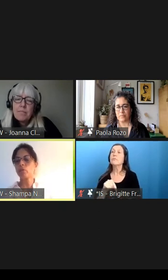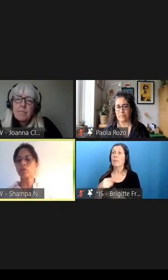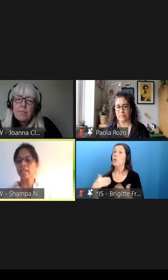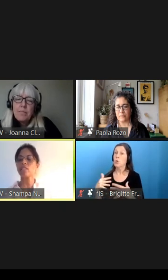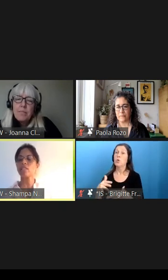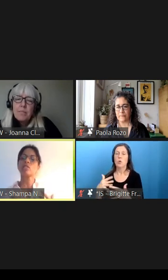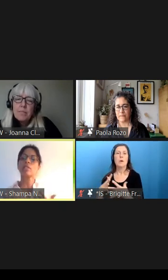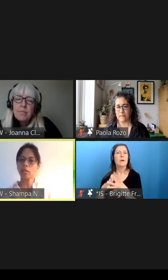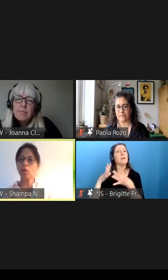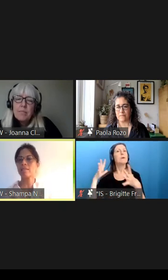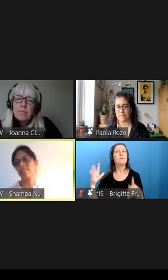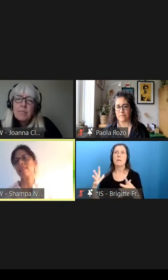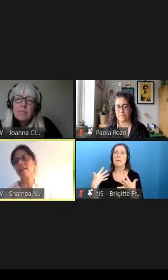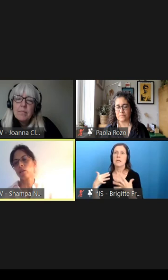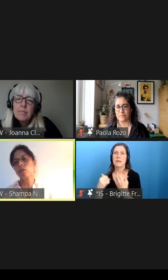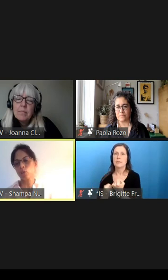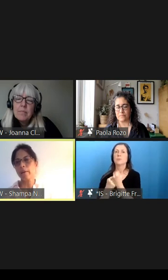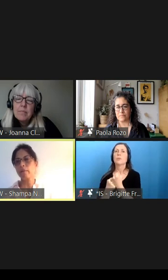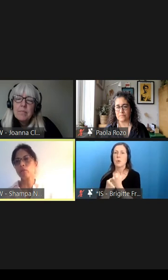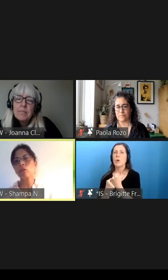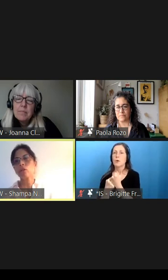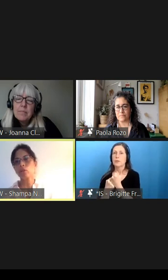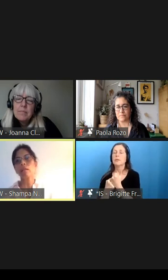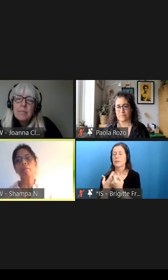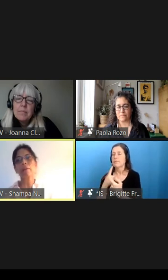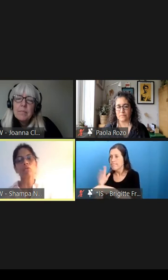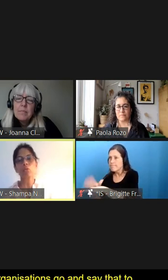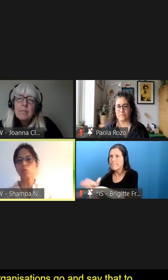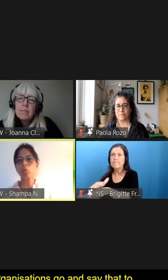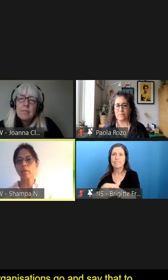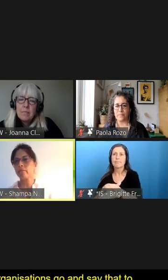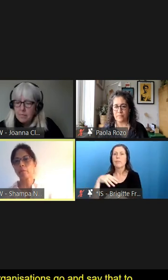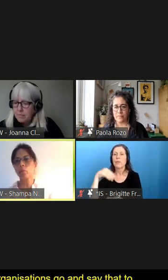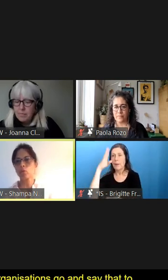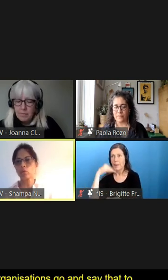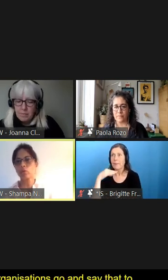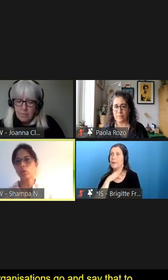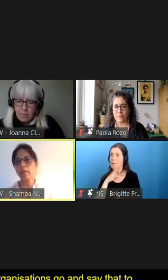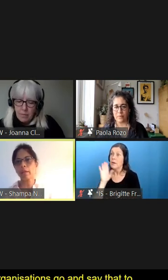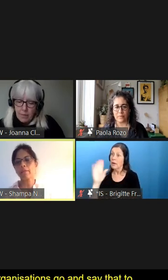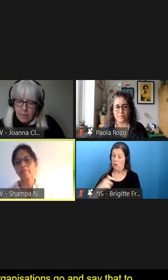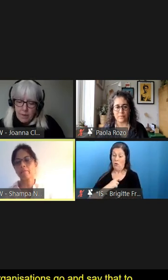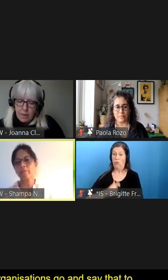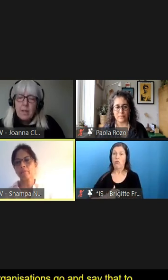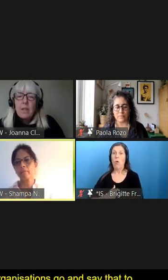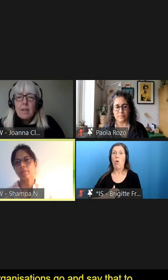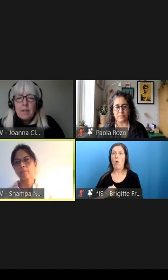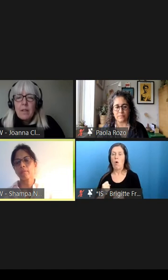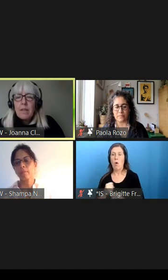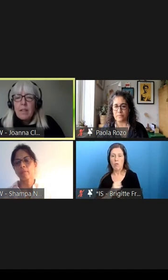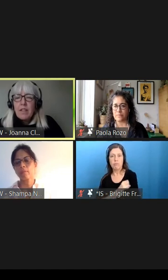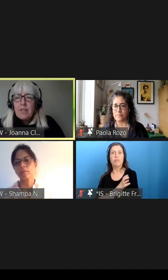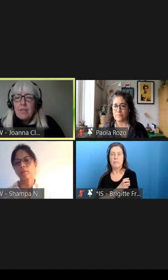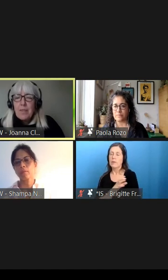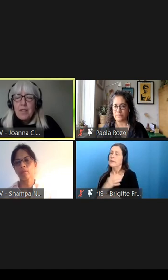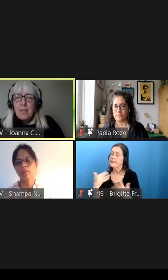partner organizations go and say that to parents. So the parents groups do play a very important role there. Okay,